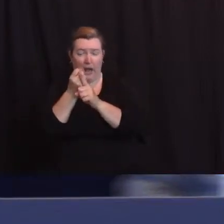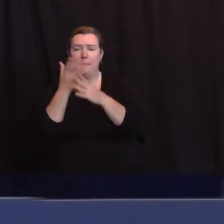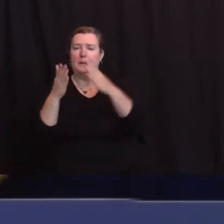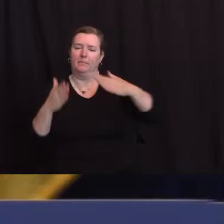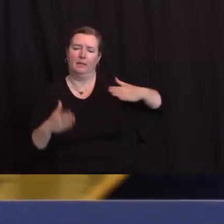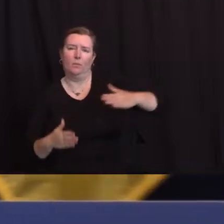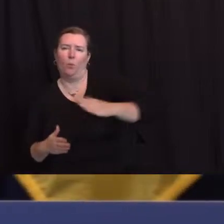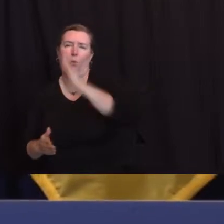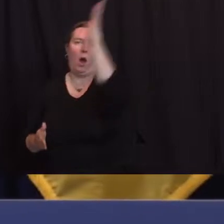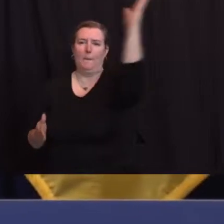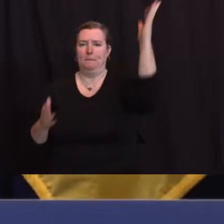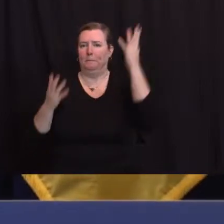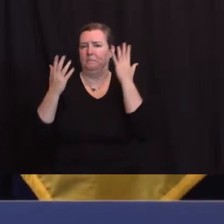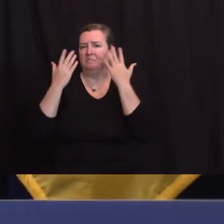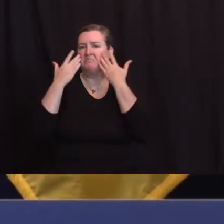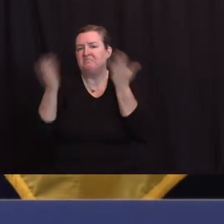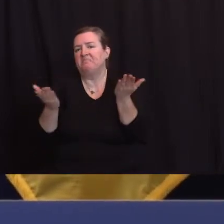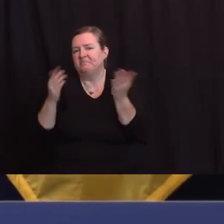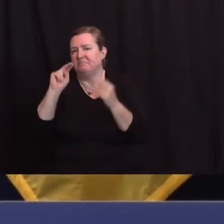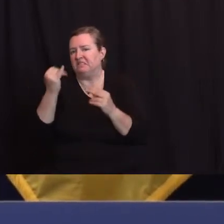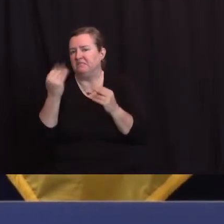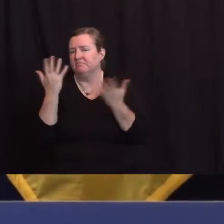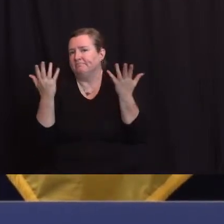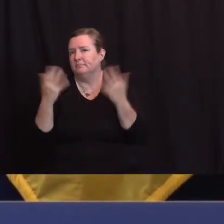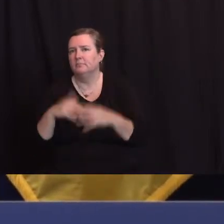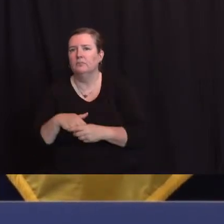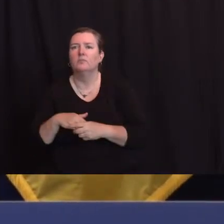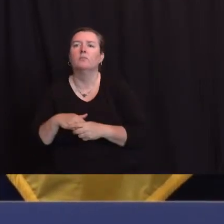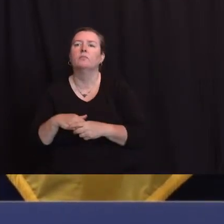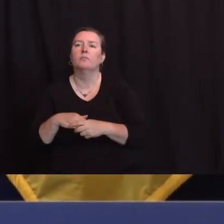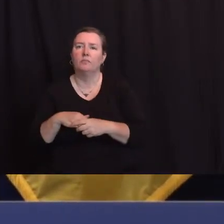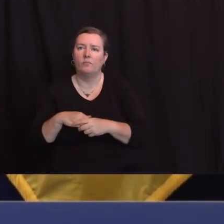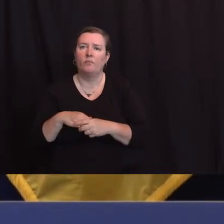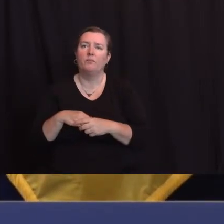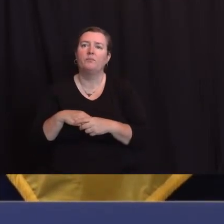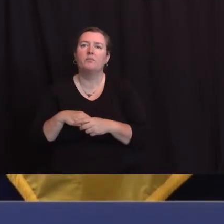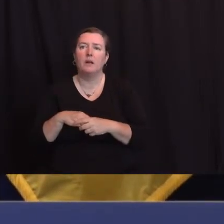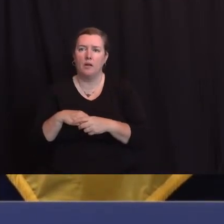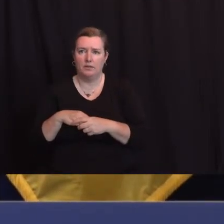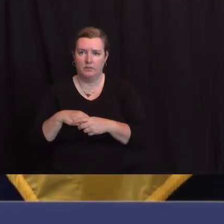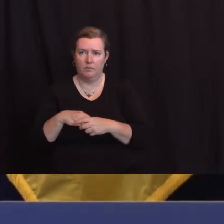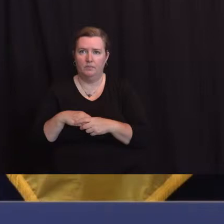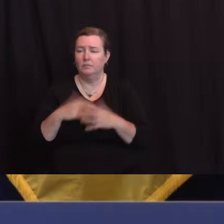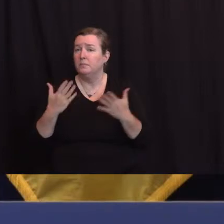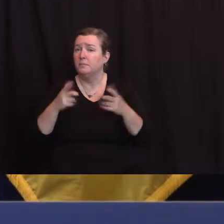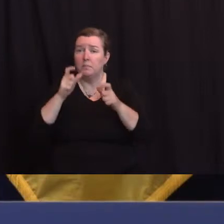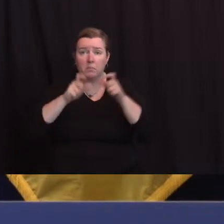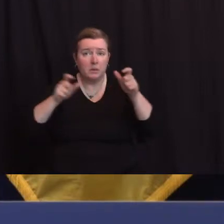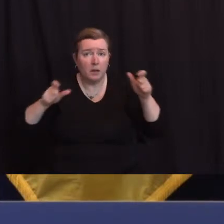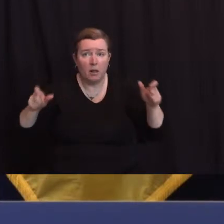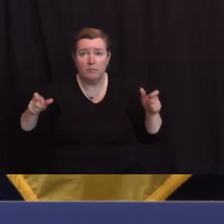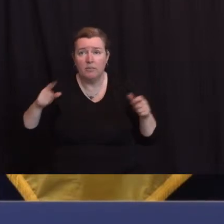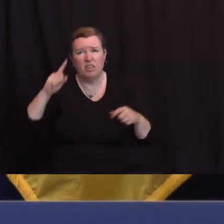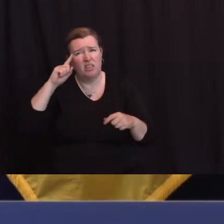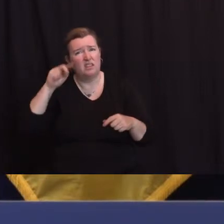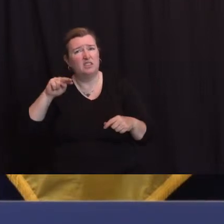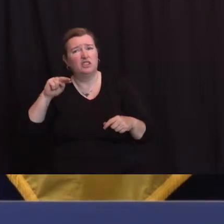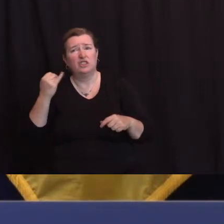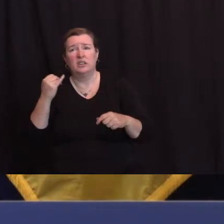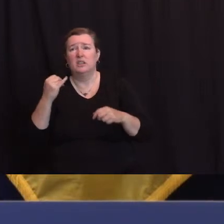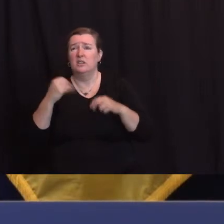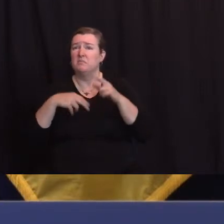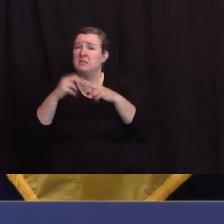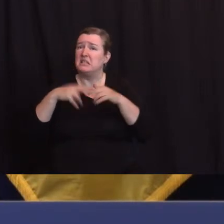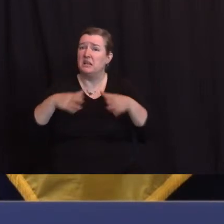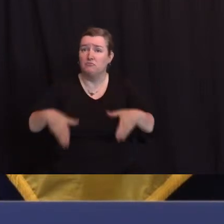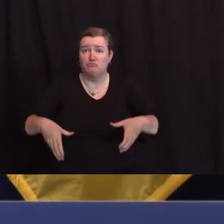to the buildings, I've been asked this a fair amount. I suspect we all may have been asked, how do we feel about our own buildings? I saw Mayor Fulop has taken